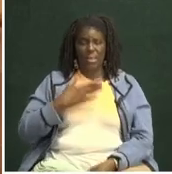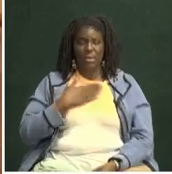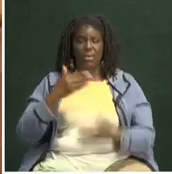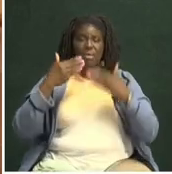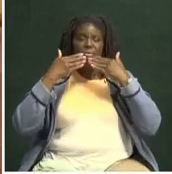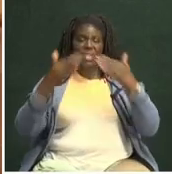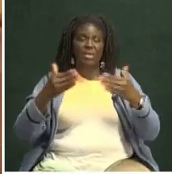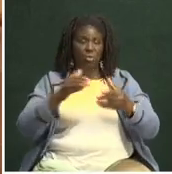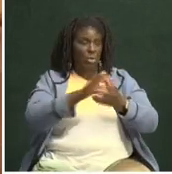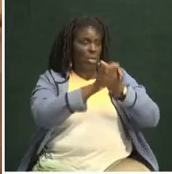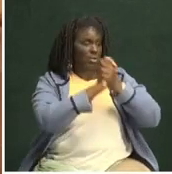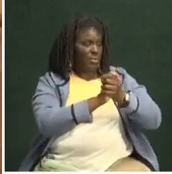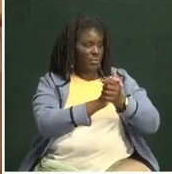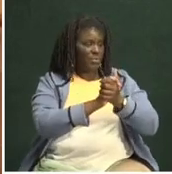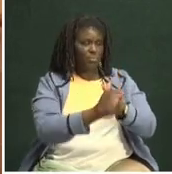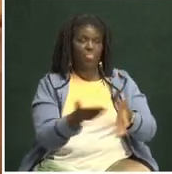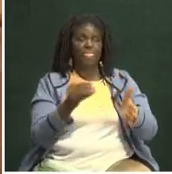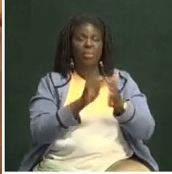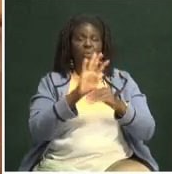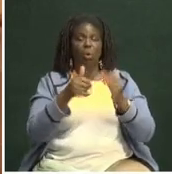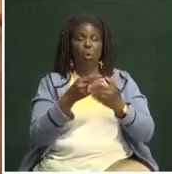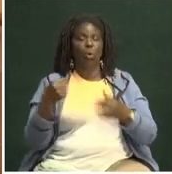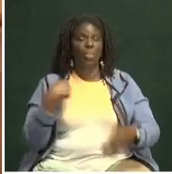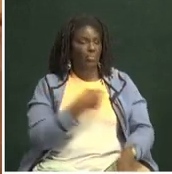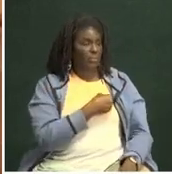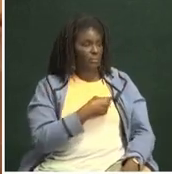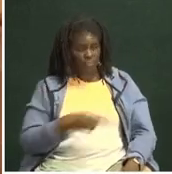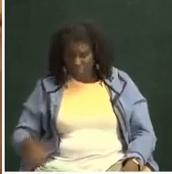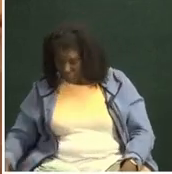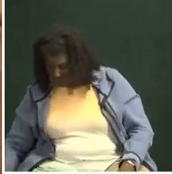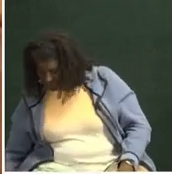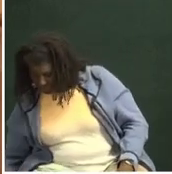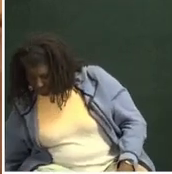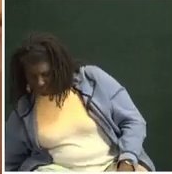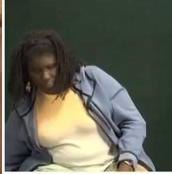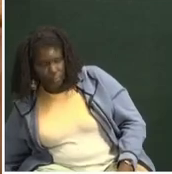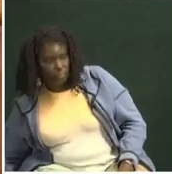Thank you and congratulations again to all of us.